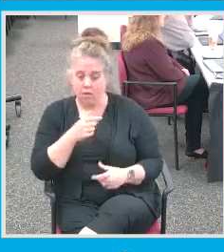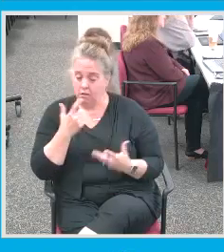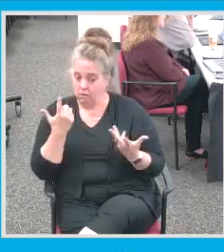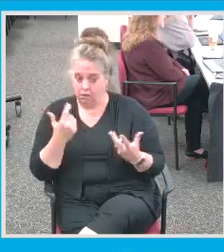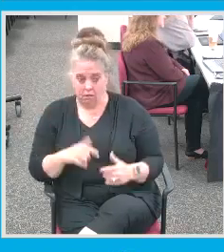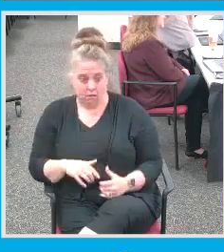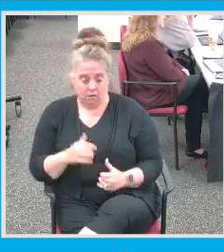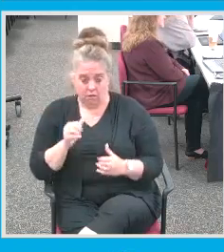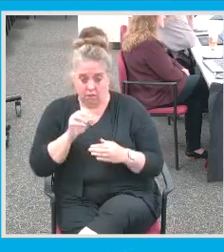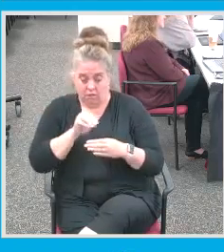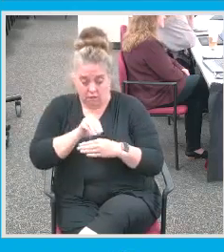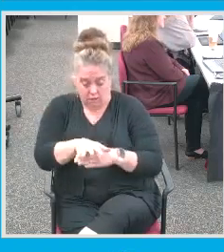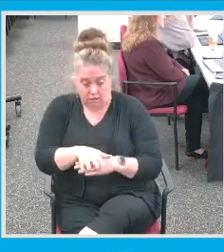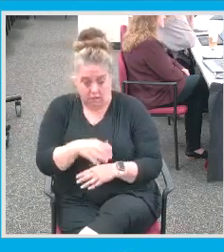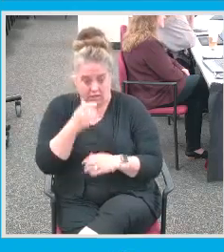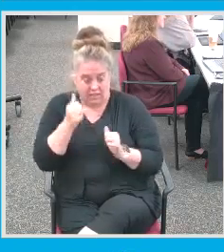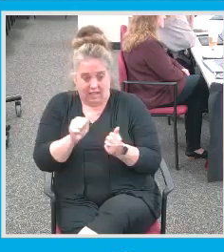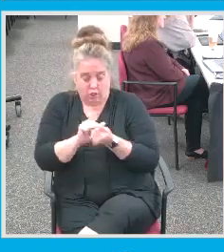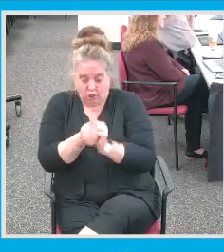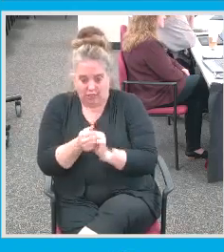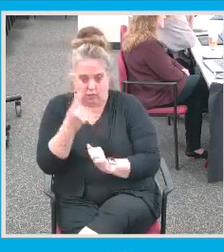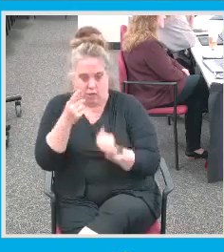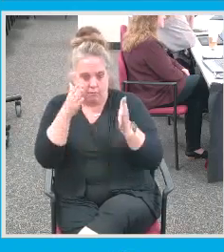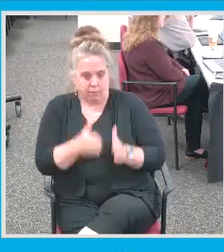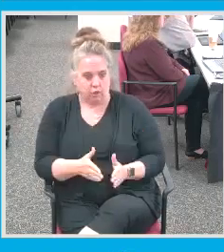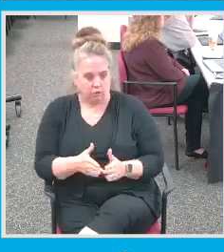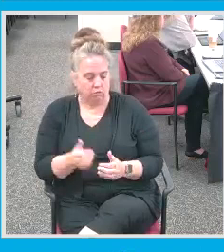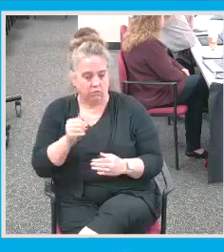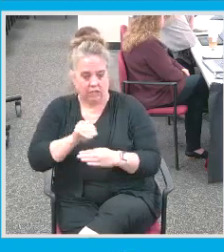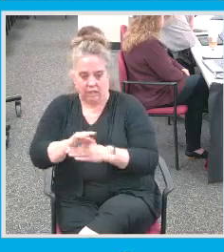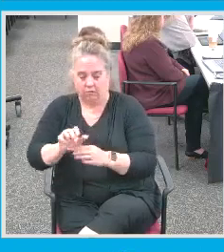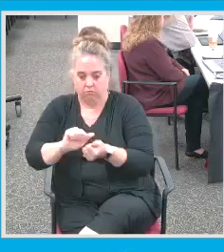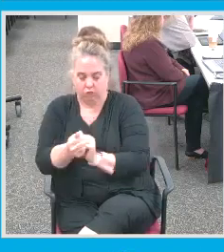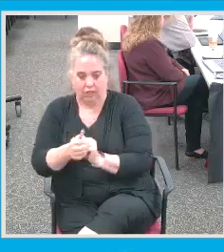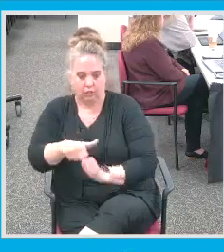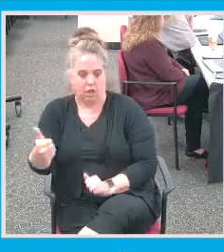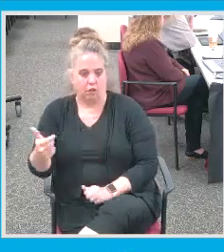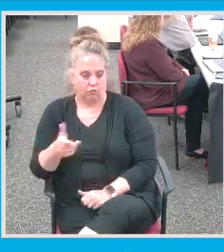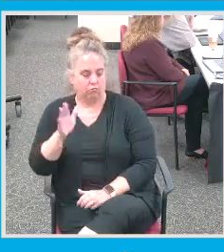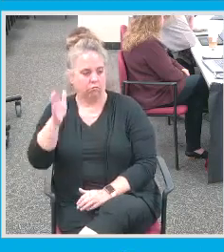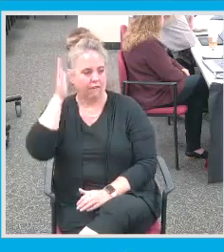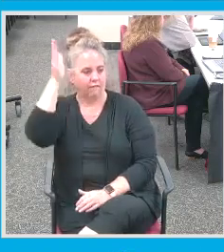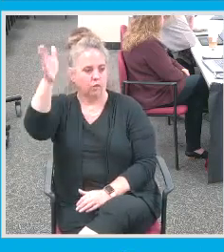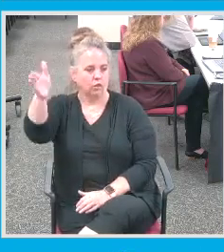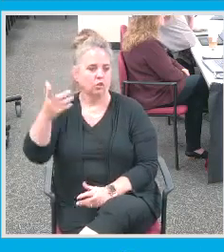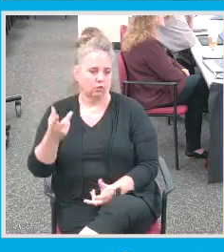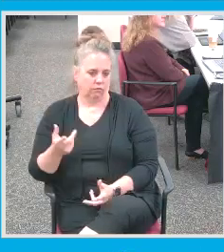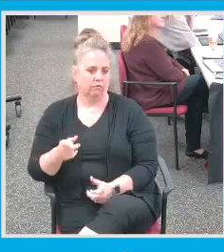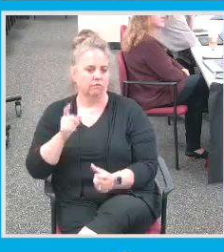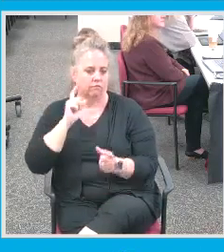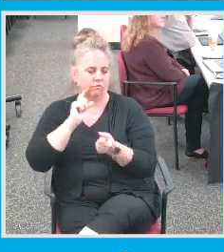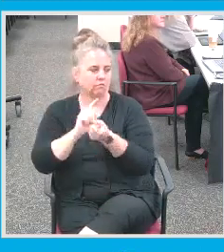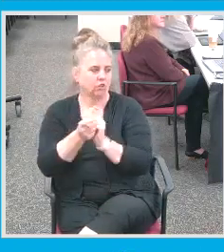fellow students, their trajectory, you've made a huge difference in our world, and we appreciate you.